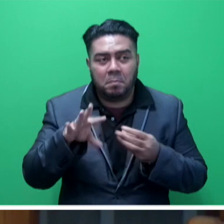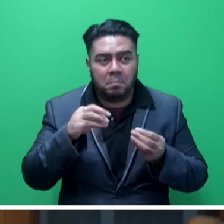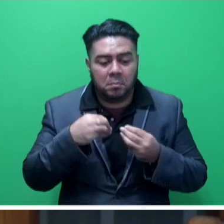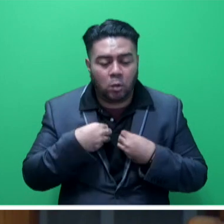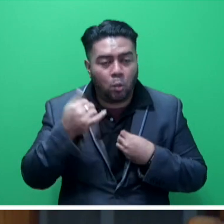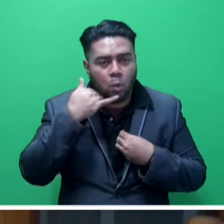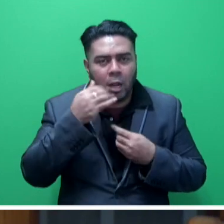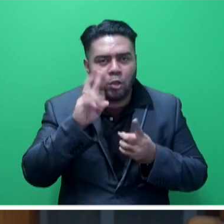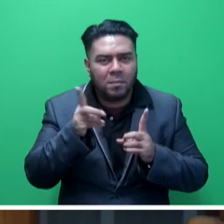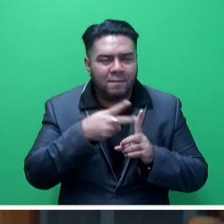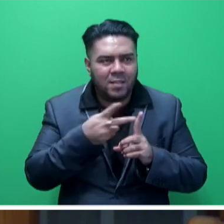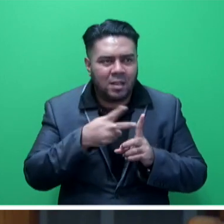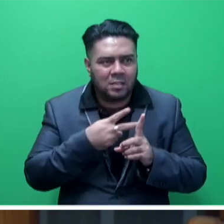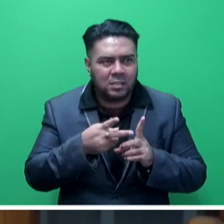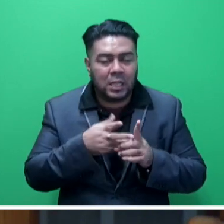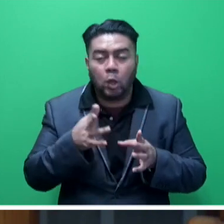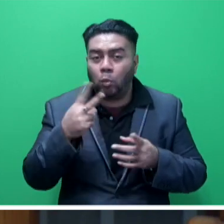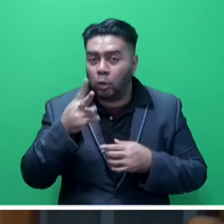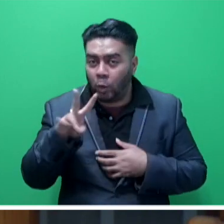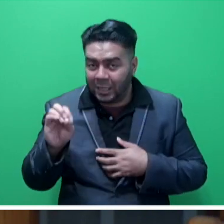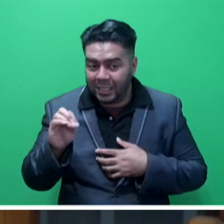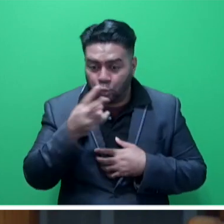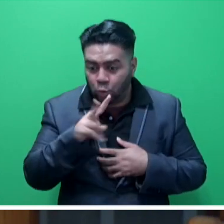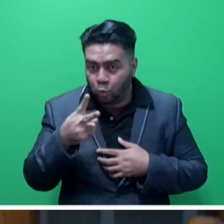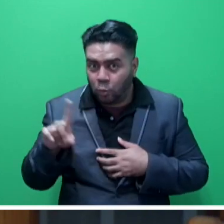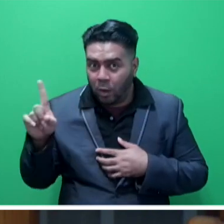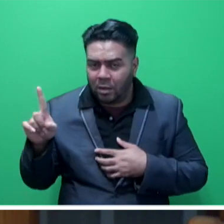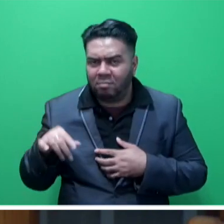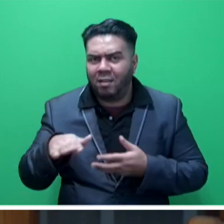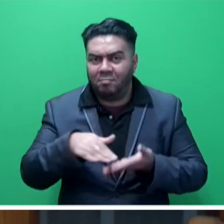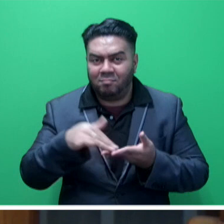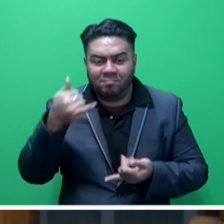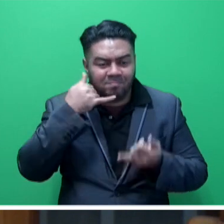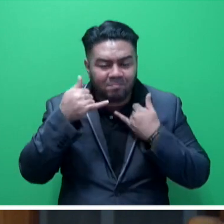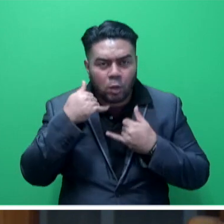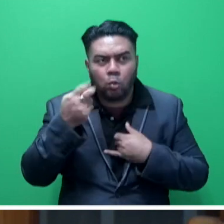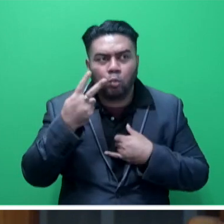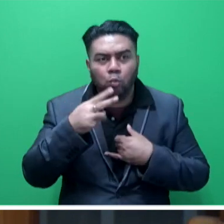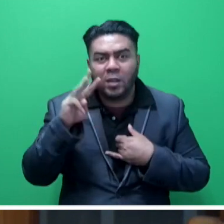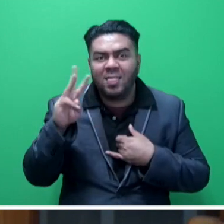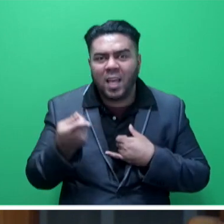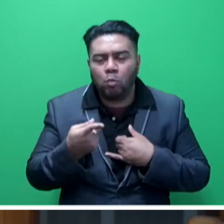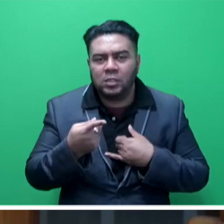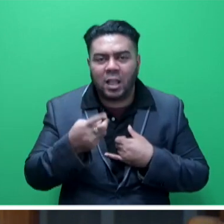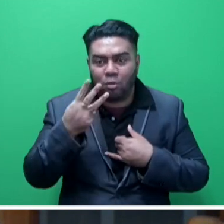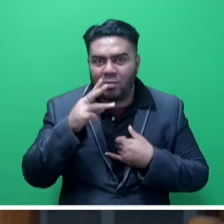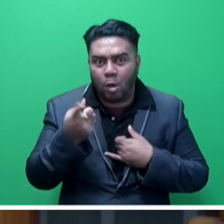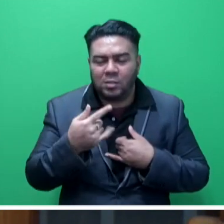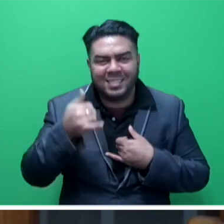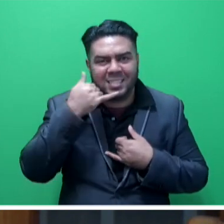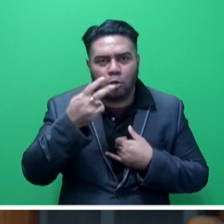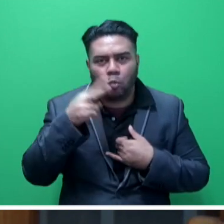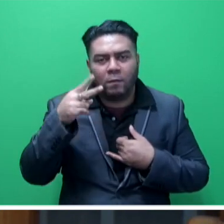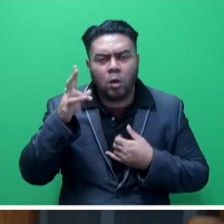domestic violence. In the 2020-2021 fiscal year, the helpline recorded a total of 3,612 calls,